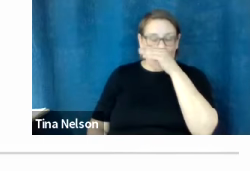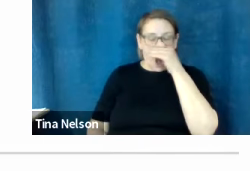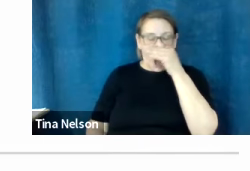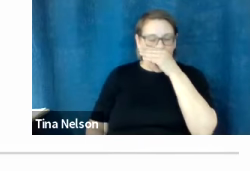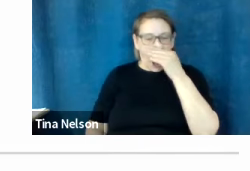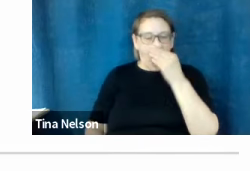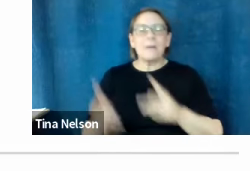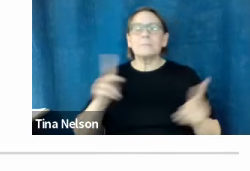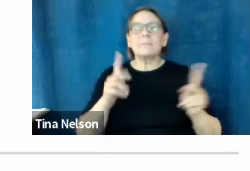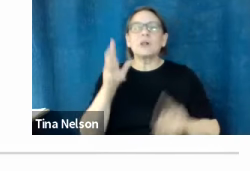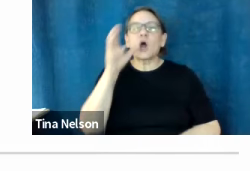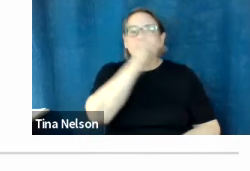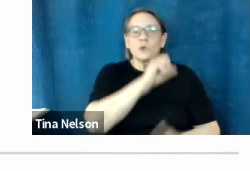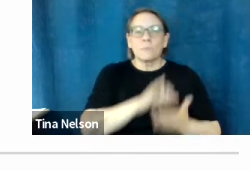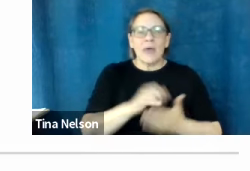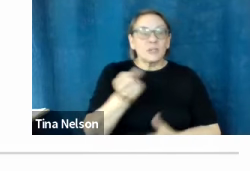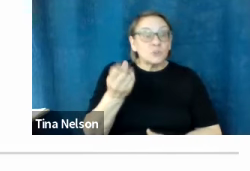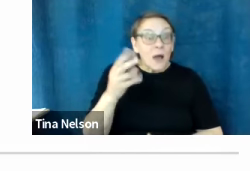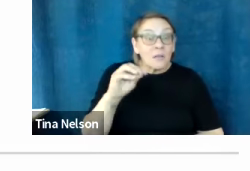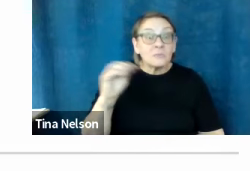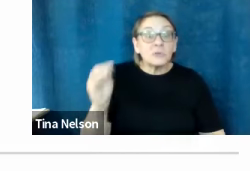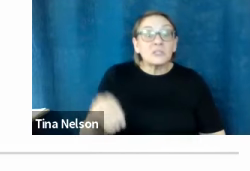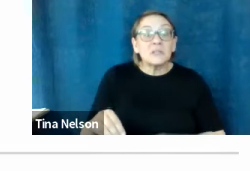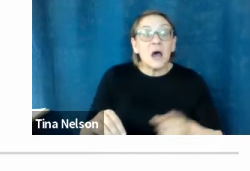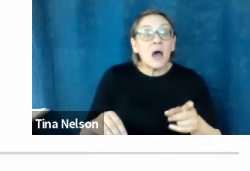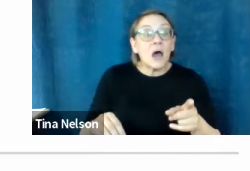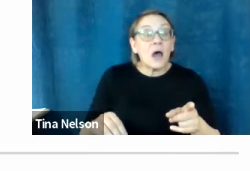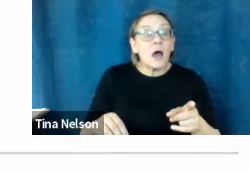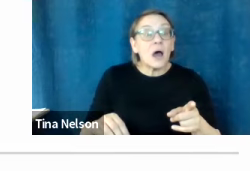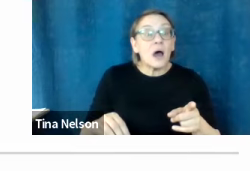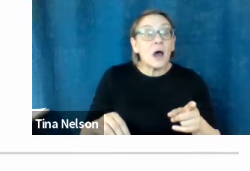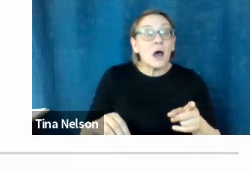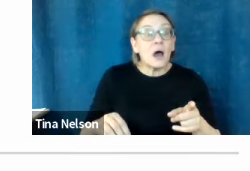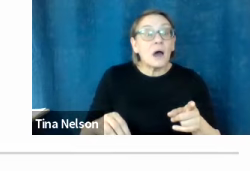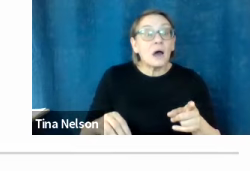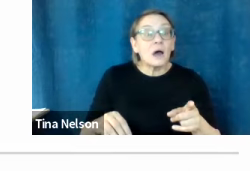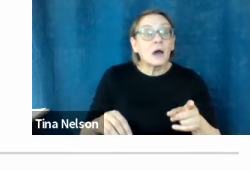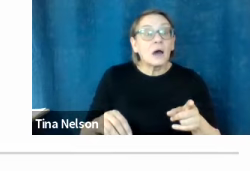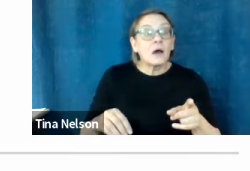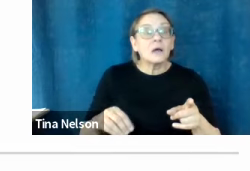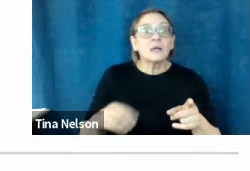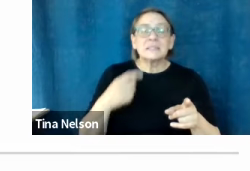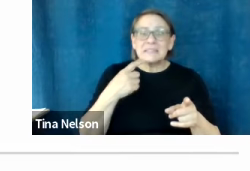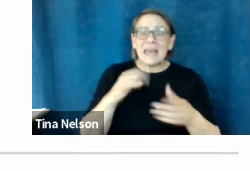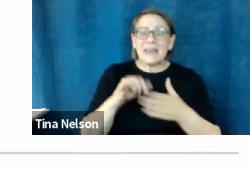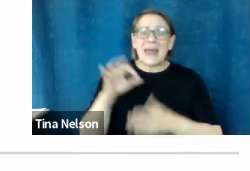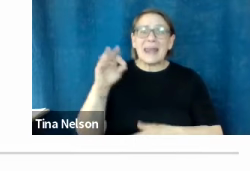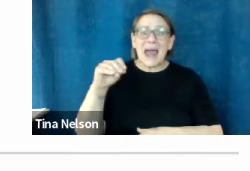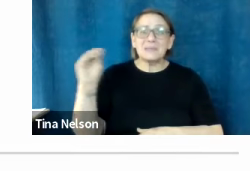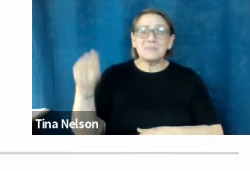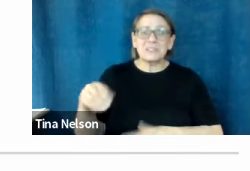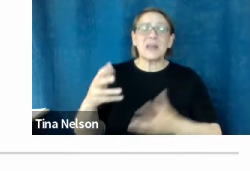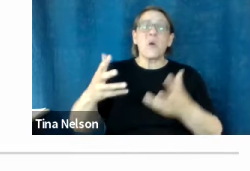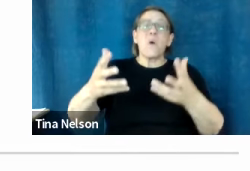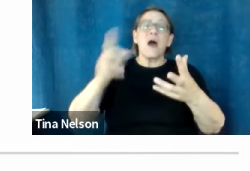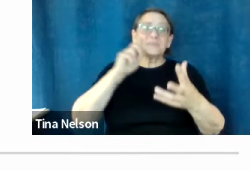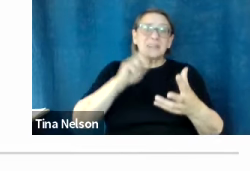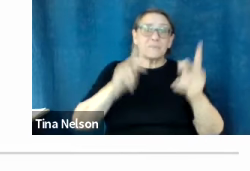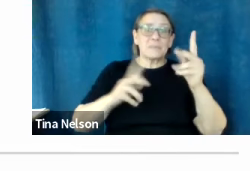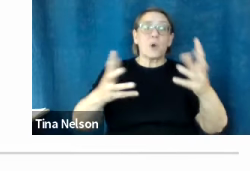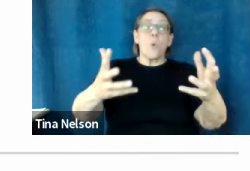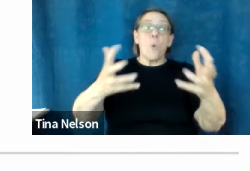there's an assumption that, uh, 12%, um, by 12% of, of healthcare workers that at least 90% of deaf people desire a cochlear